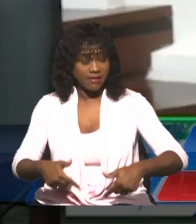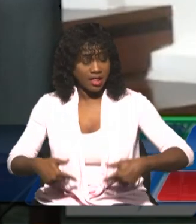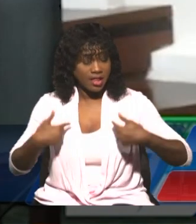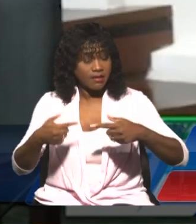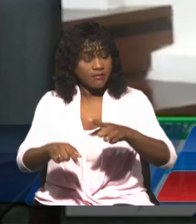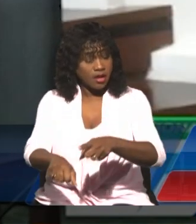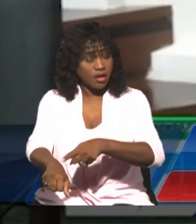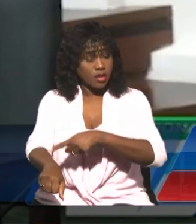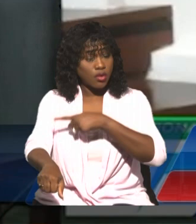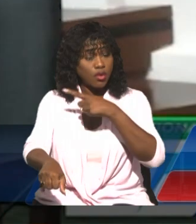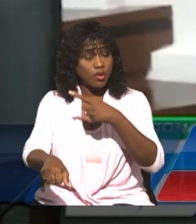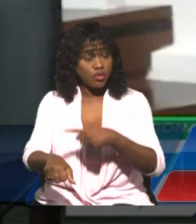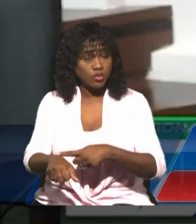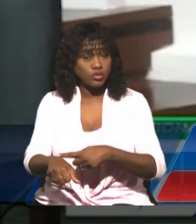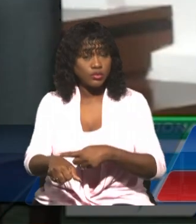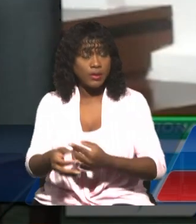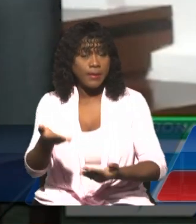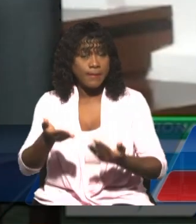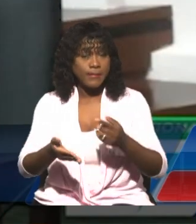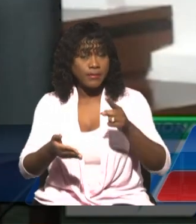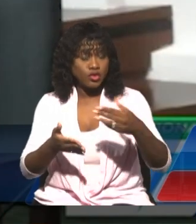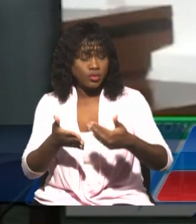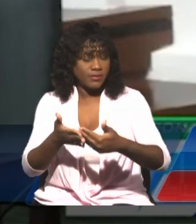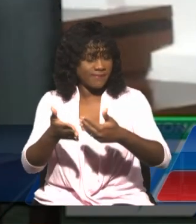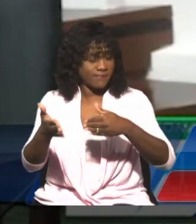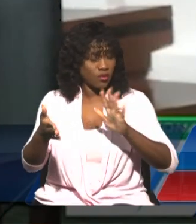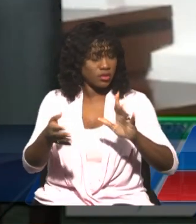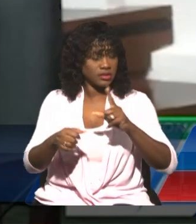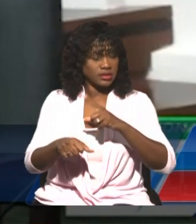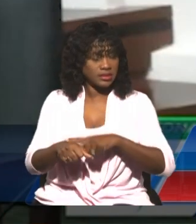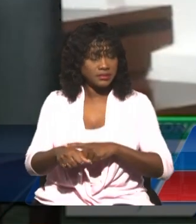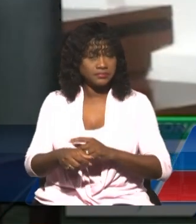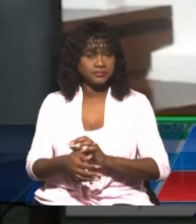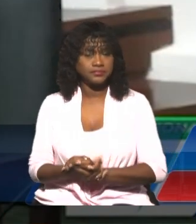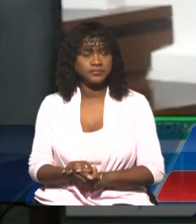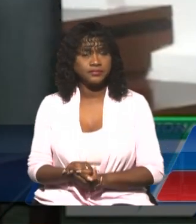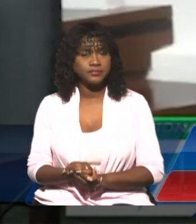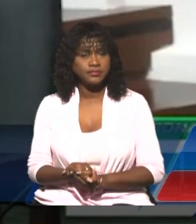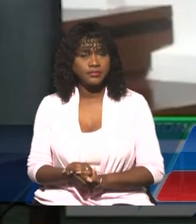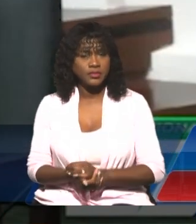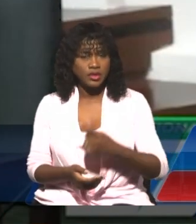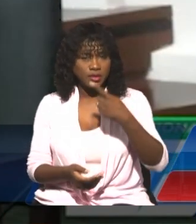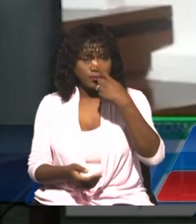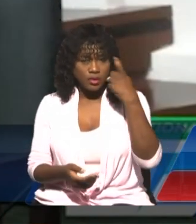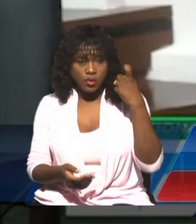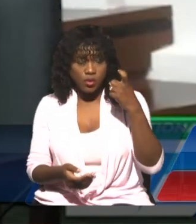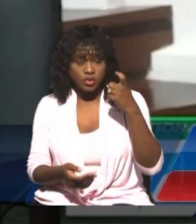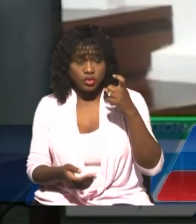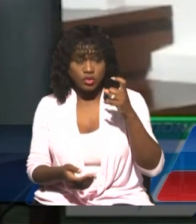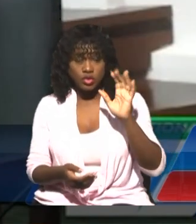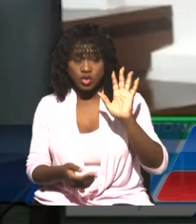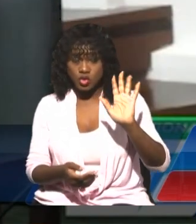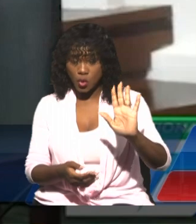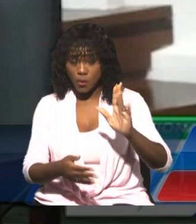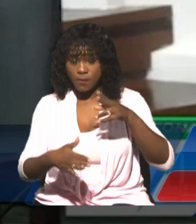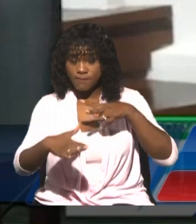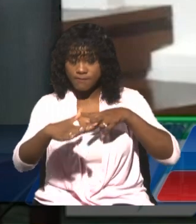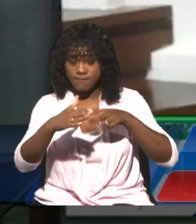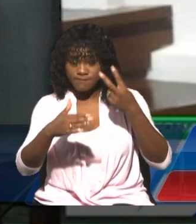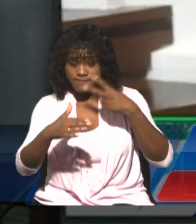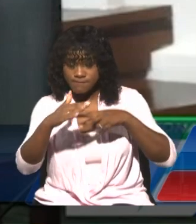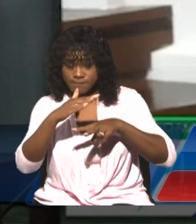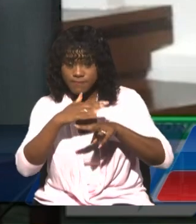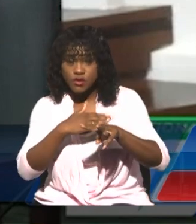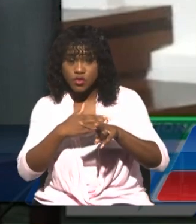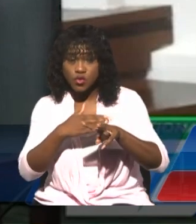enough that maybe you were before your time. Because the view that you held, which at the